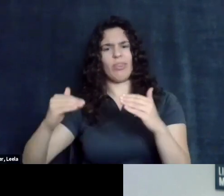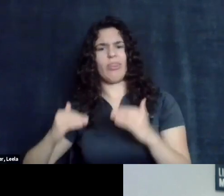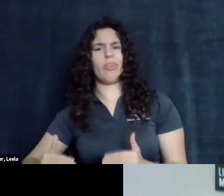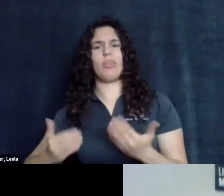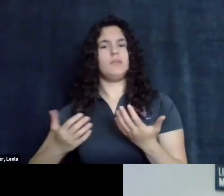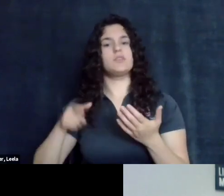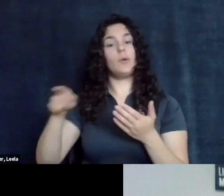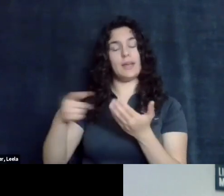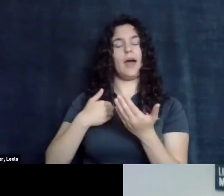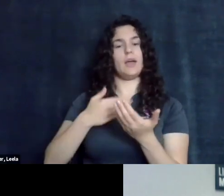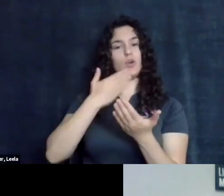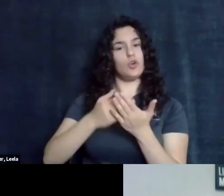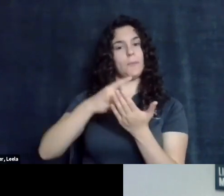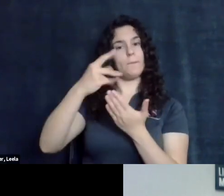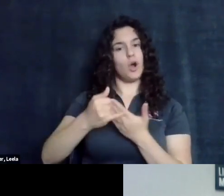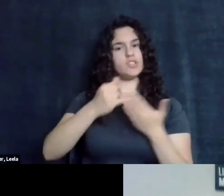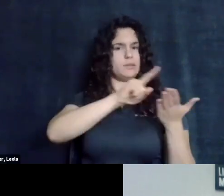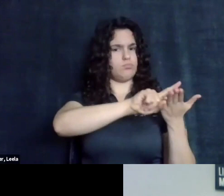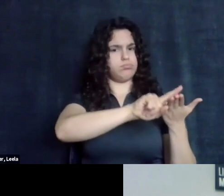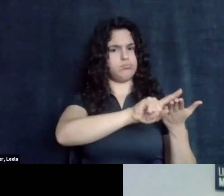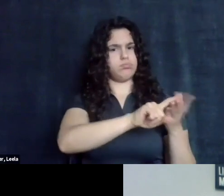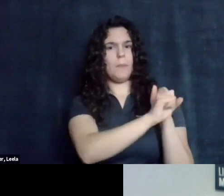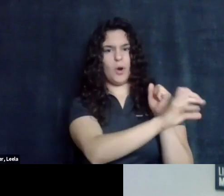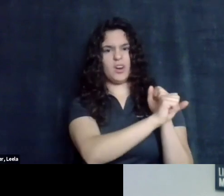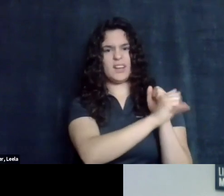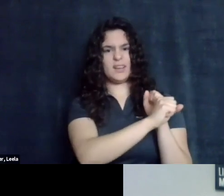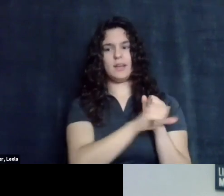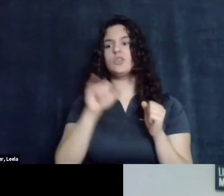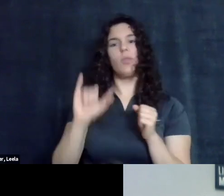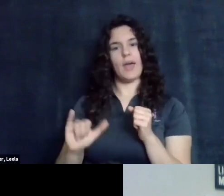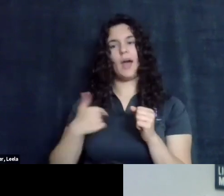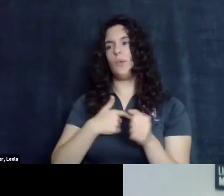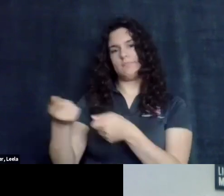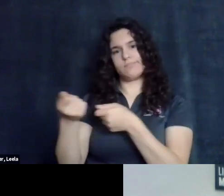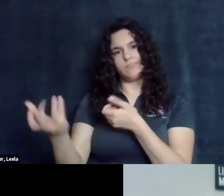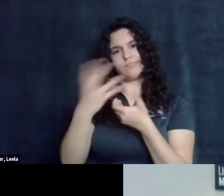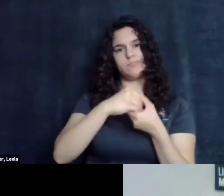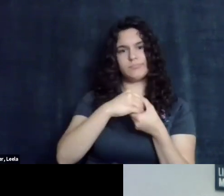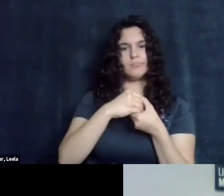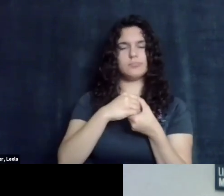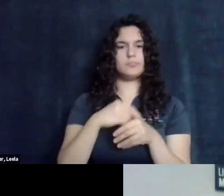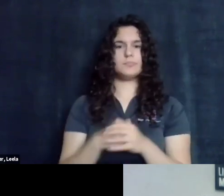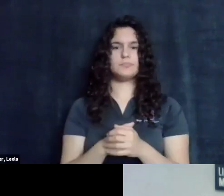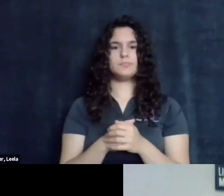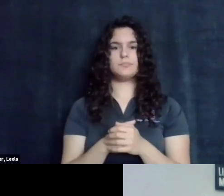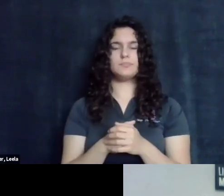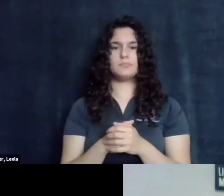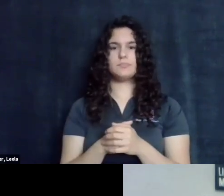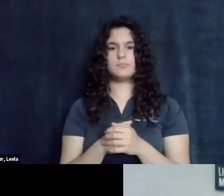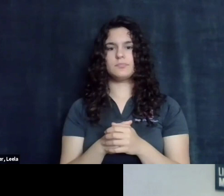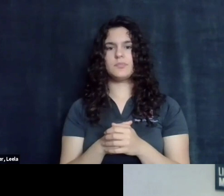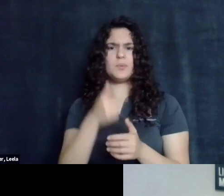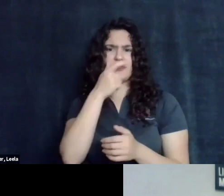good project of these guys, stats don't catch them, but can we devise a stat to catch them? So it was very